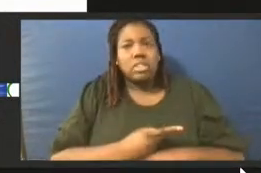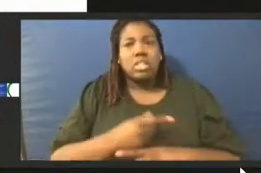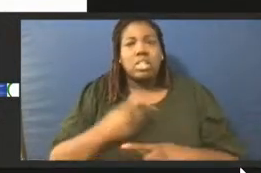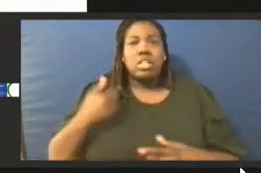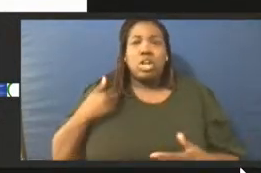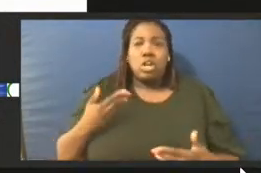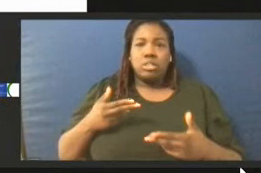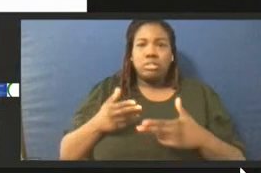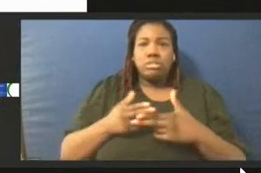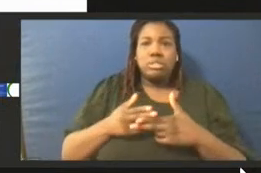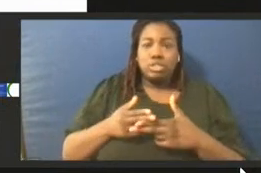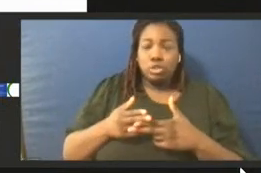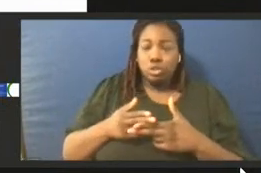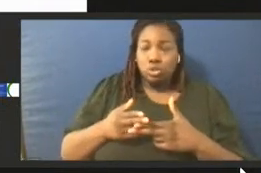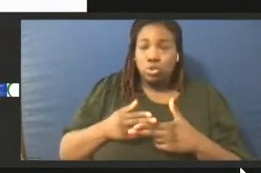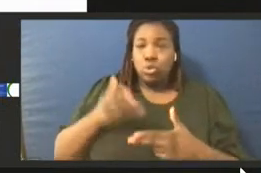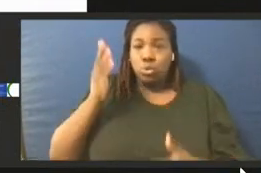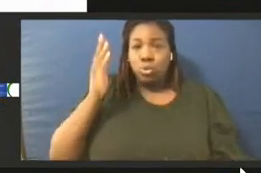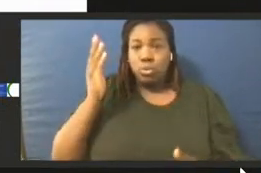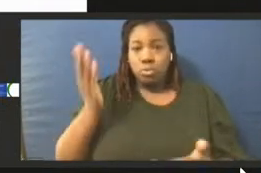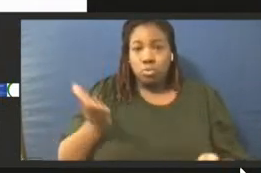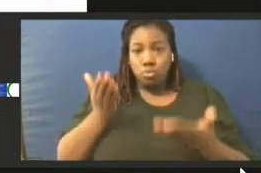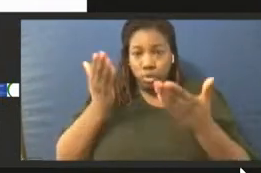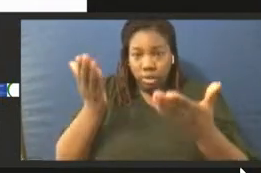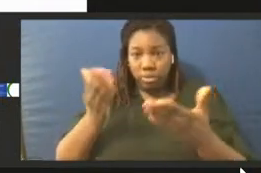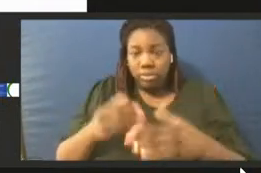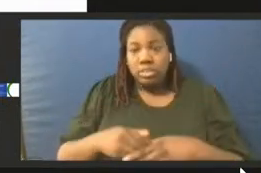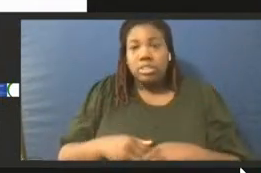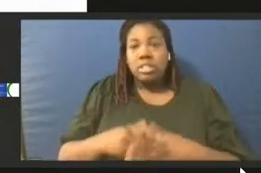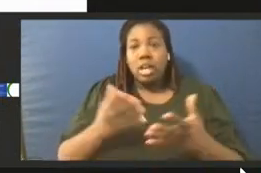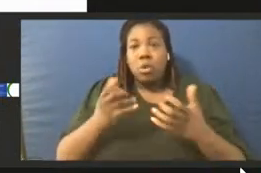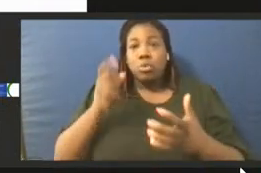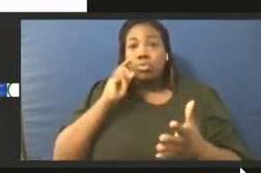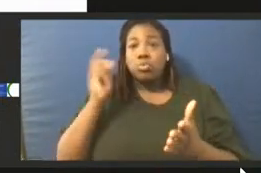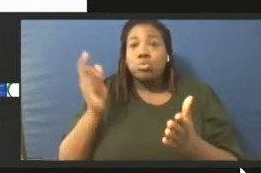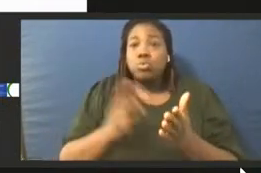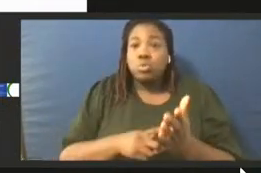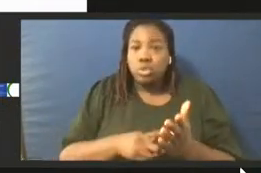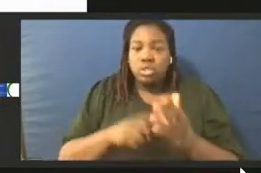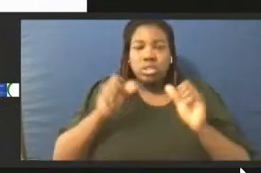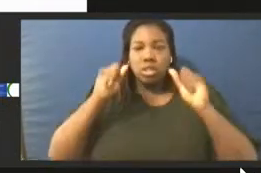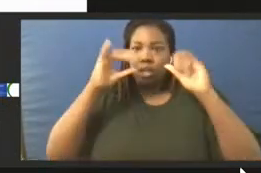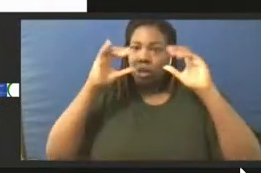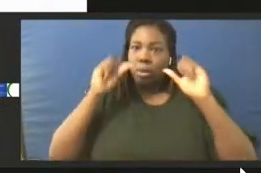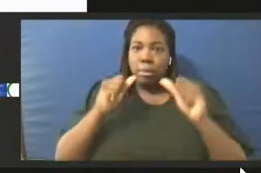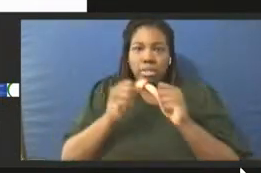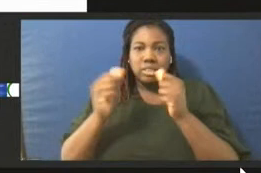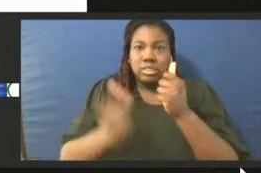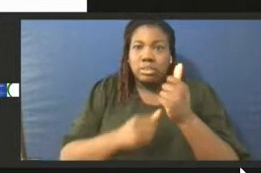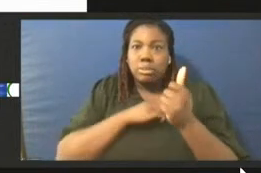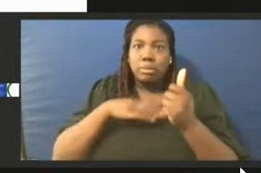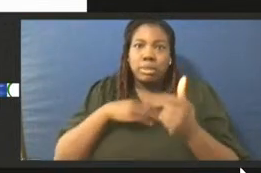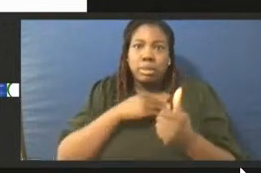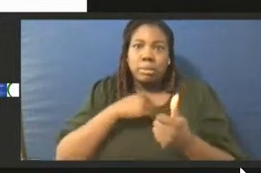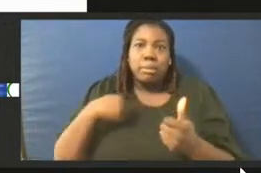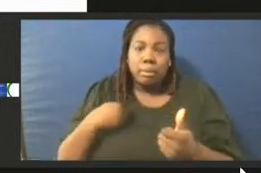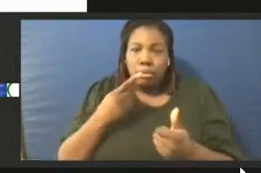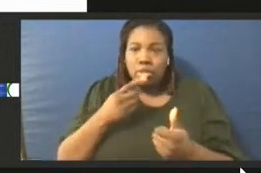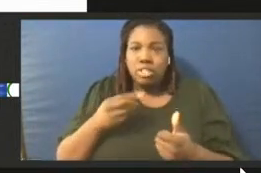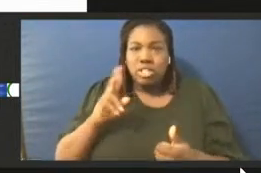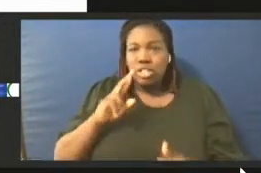recommendations. I want to specifically also recognize our amazing subcommittee members, Dr. James